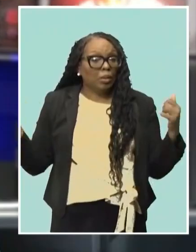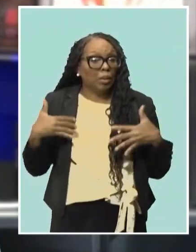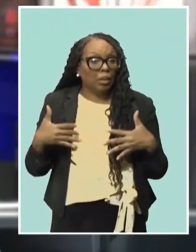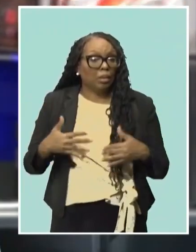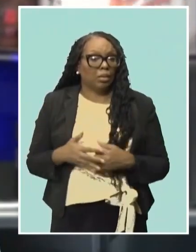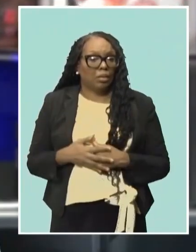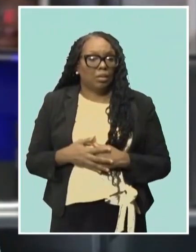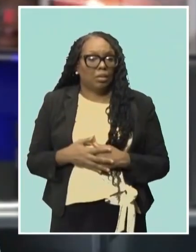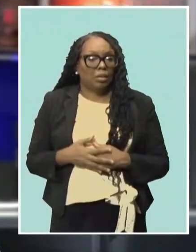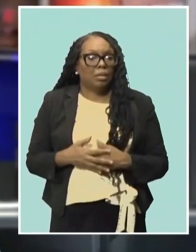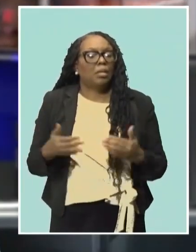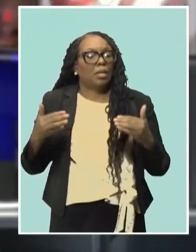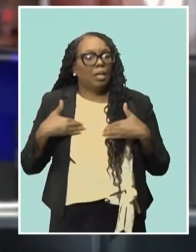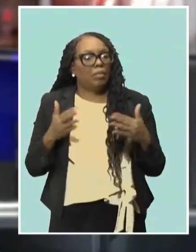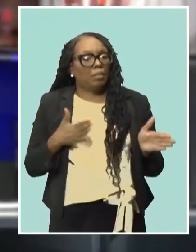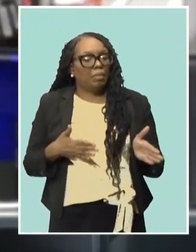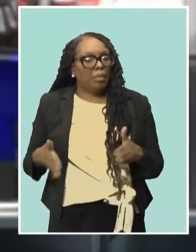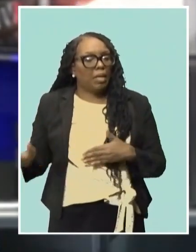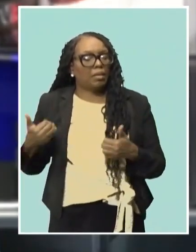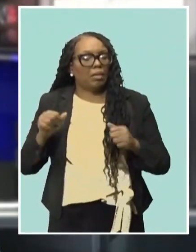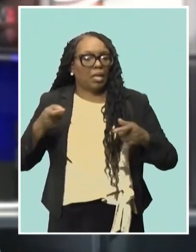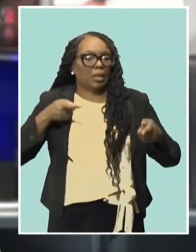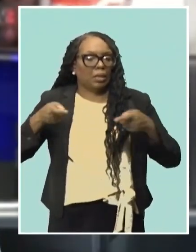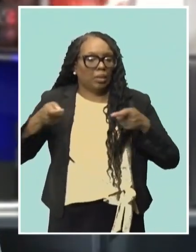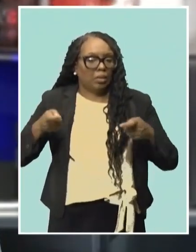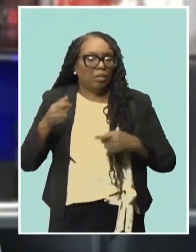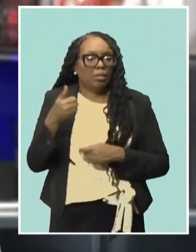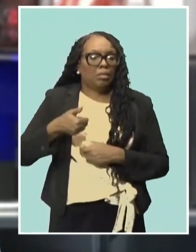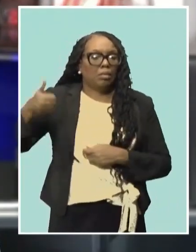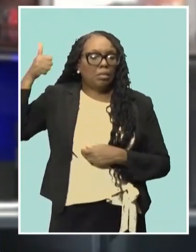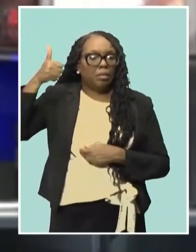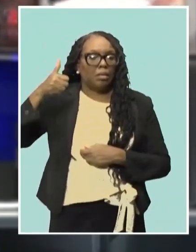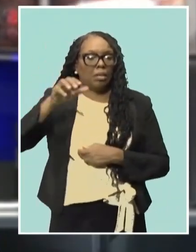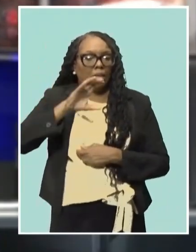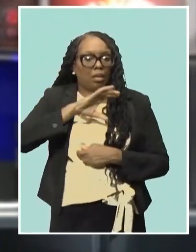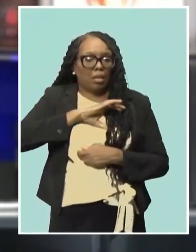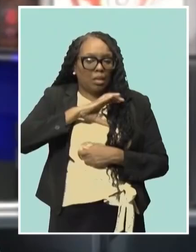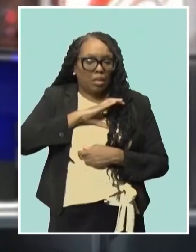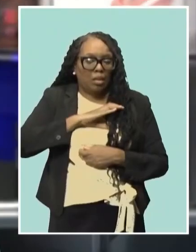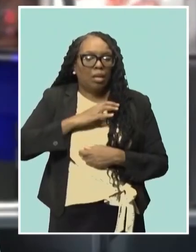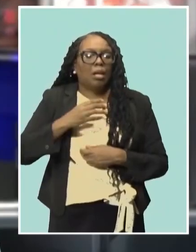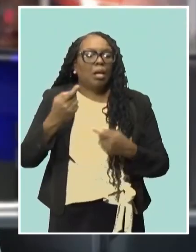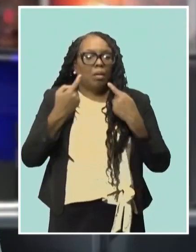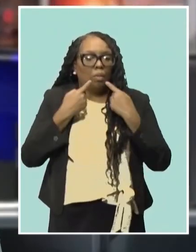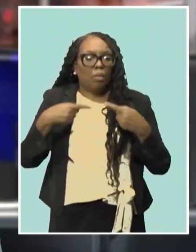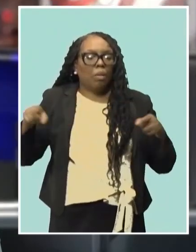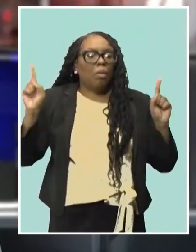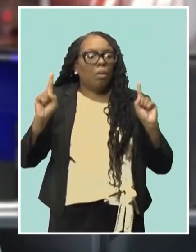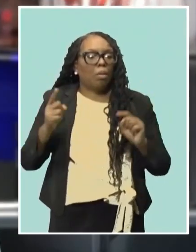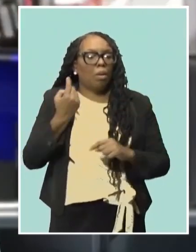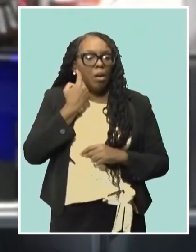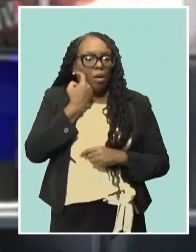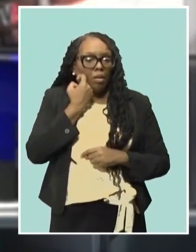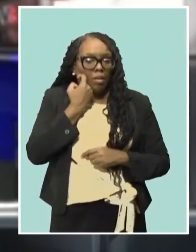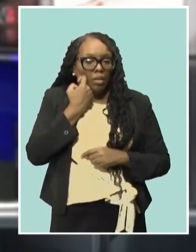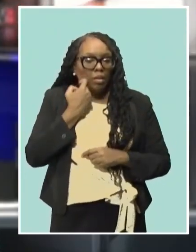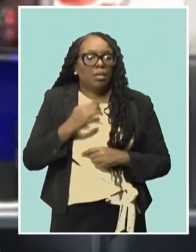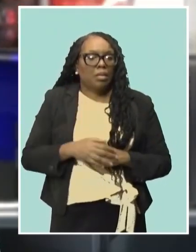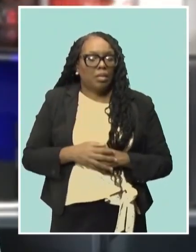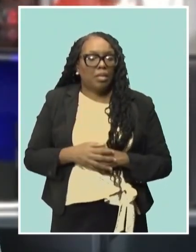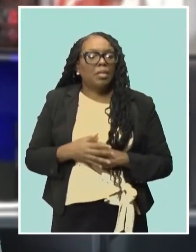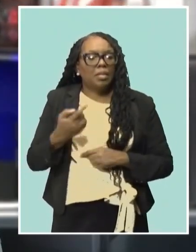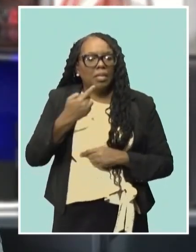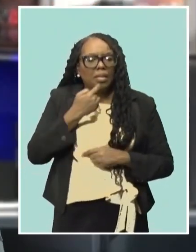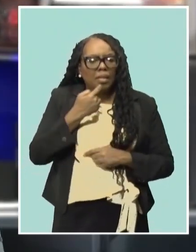fear because they have a strategy to ensure that the uptick is brought under control. Commissioner of Police Richard Boyce issued a statement